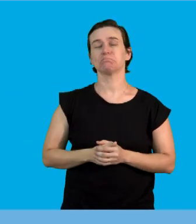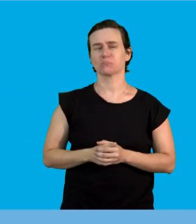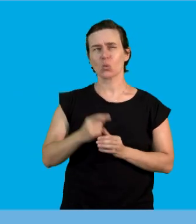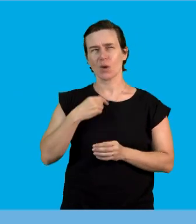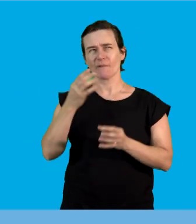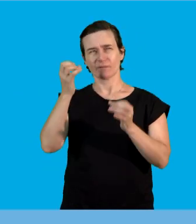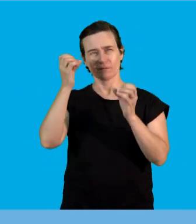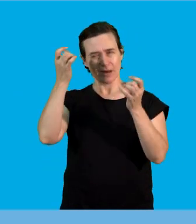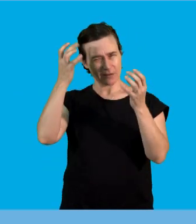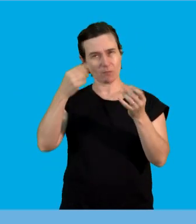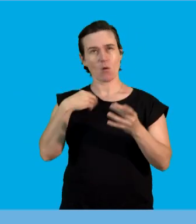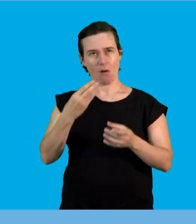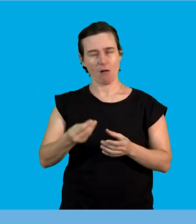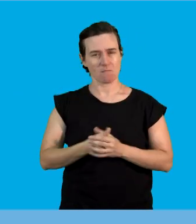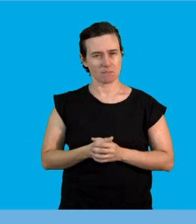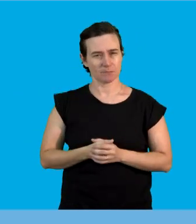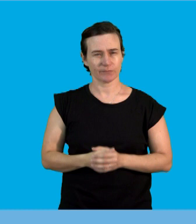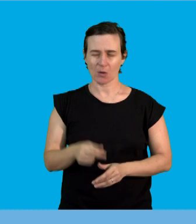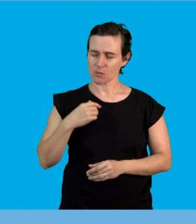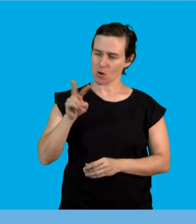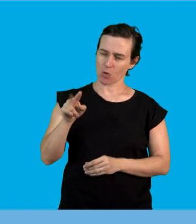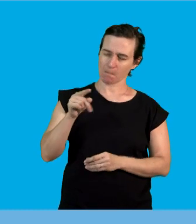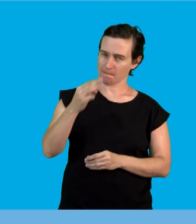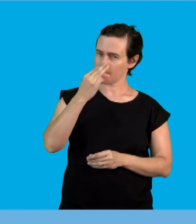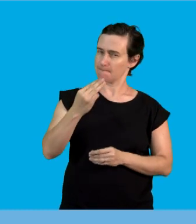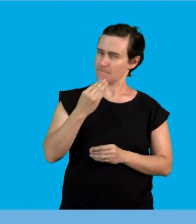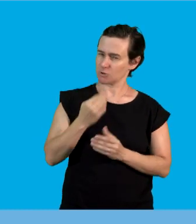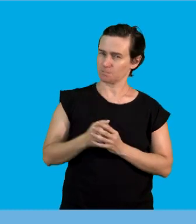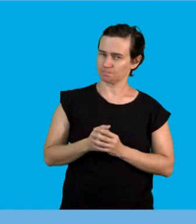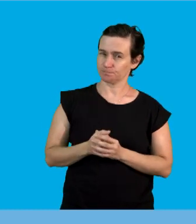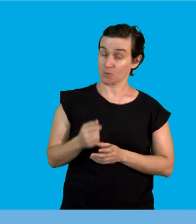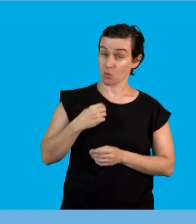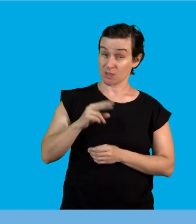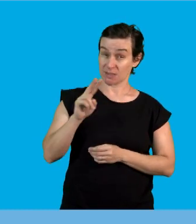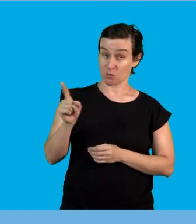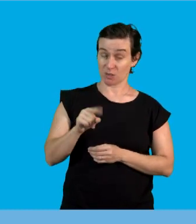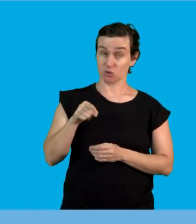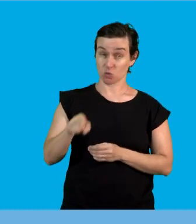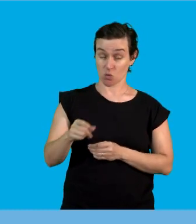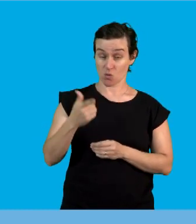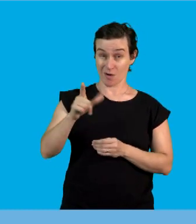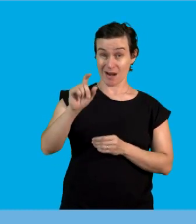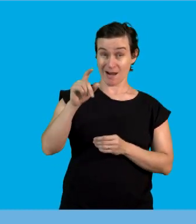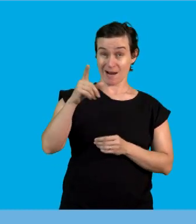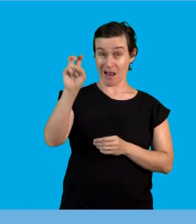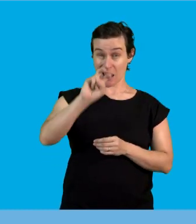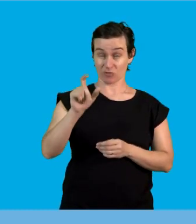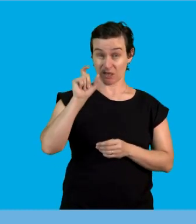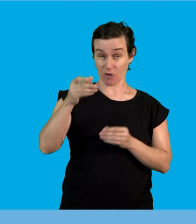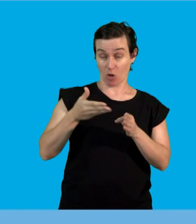information given, we are also looking at this diagram and we are seeing that when your current is flowing through the